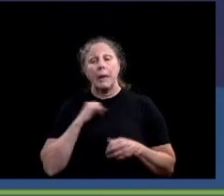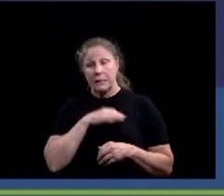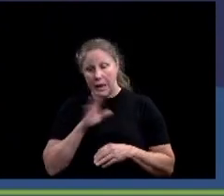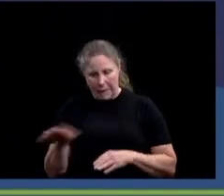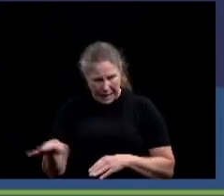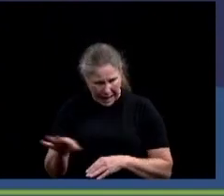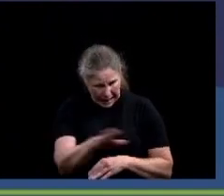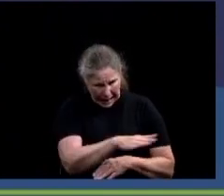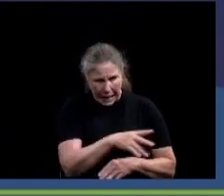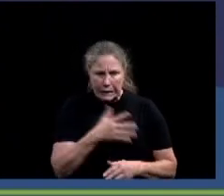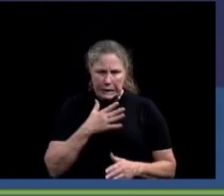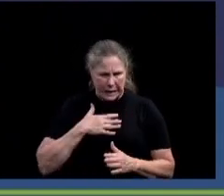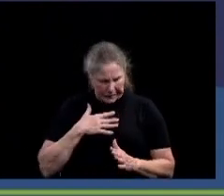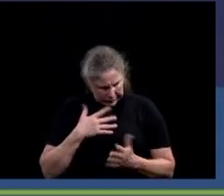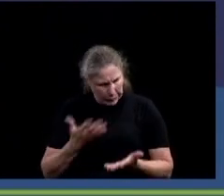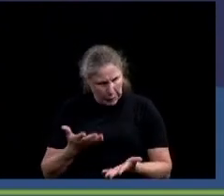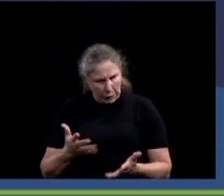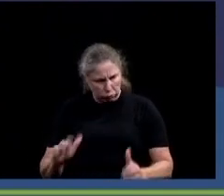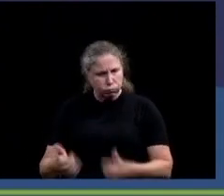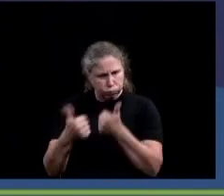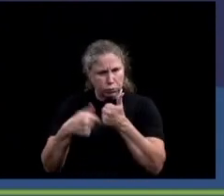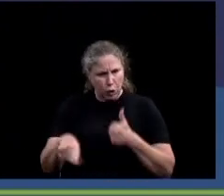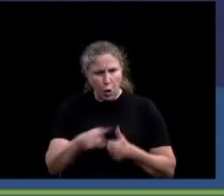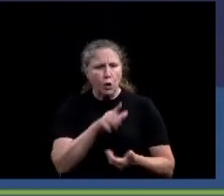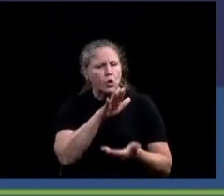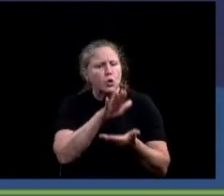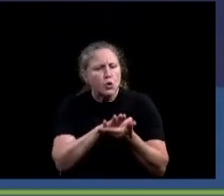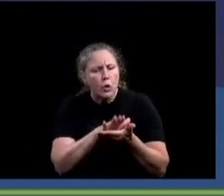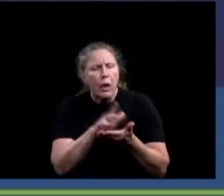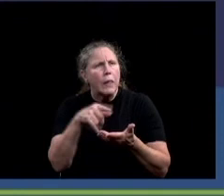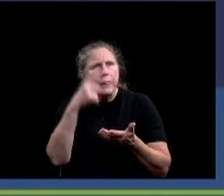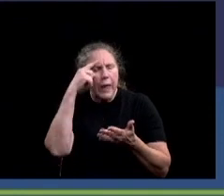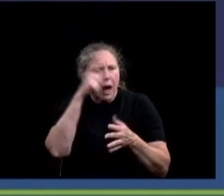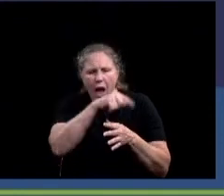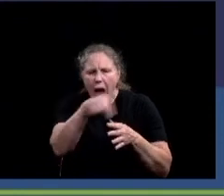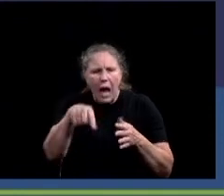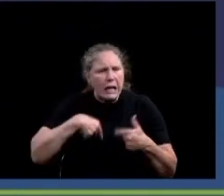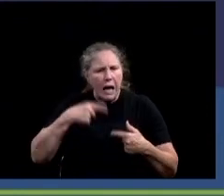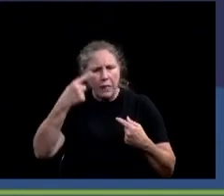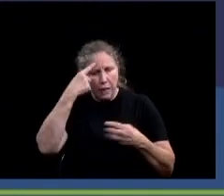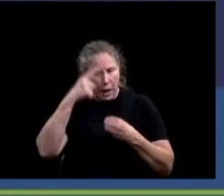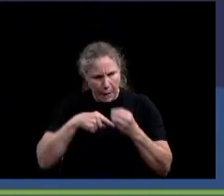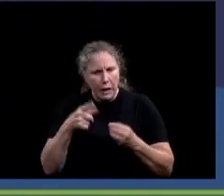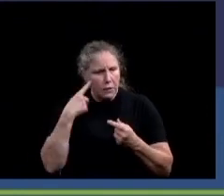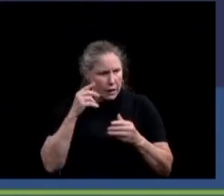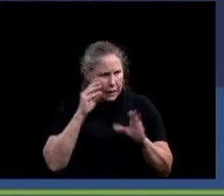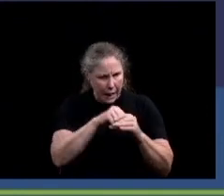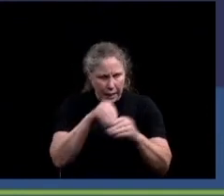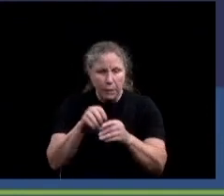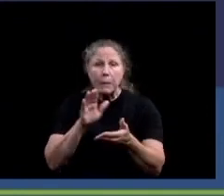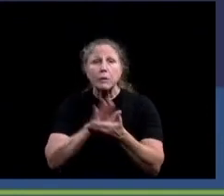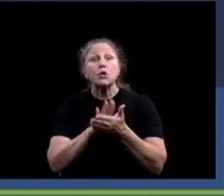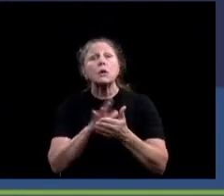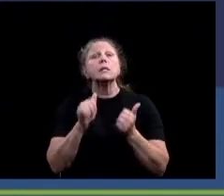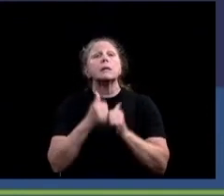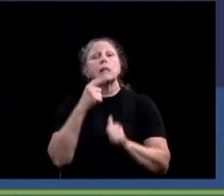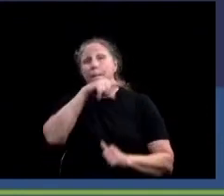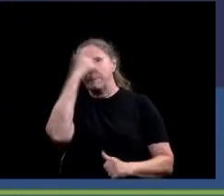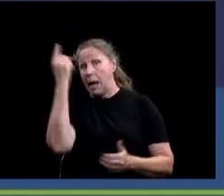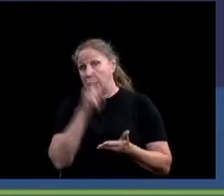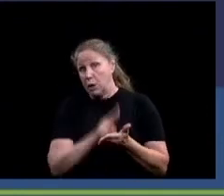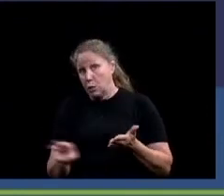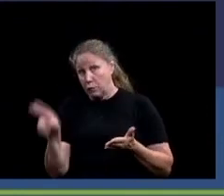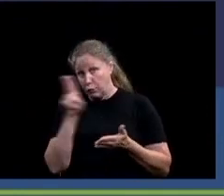that we hadn't previously worked at and historically black universities. They quickly told me that schools don't have